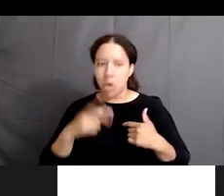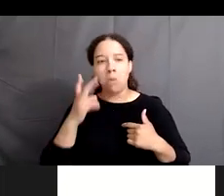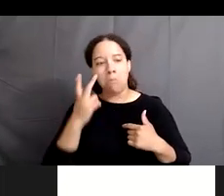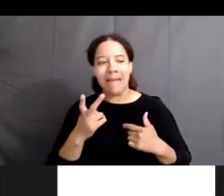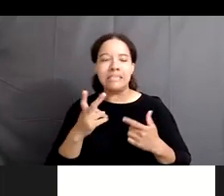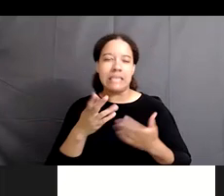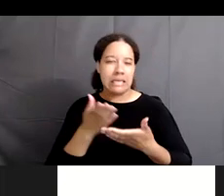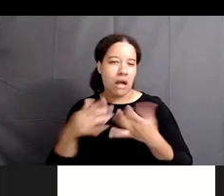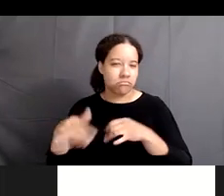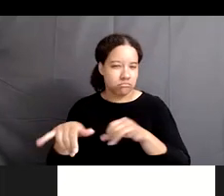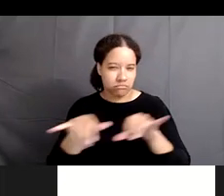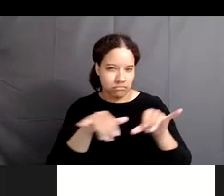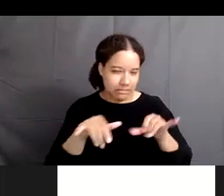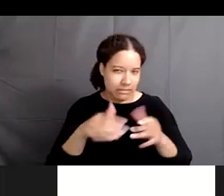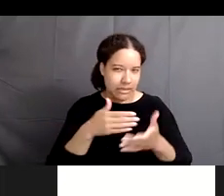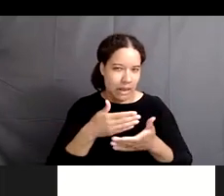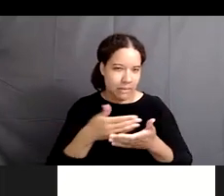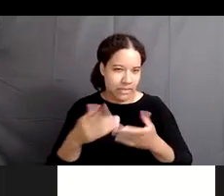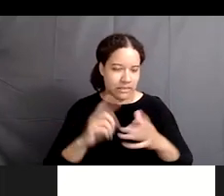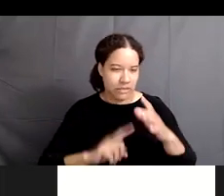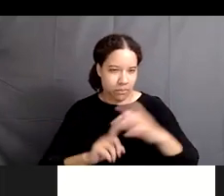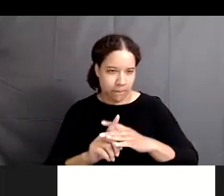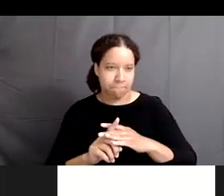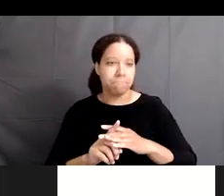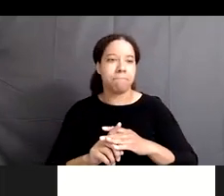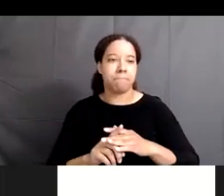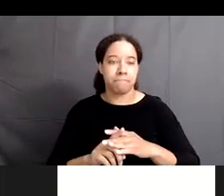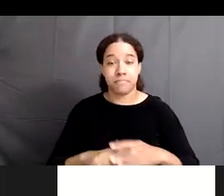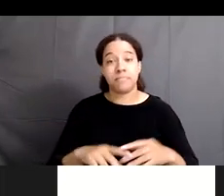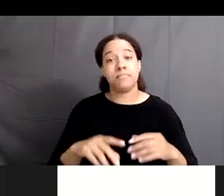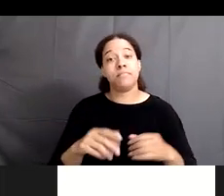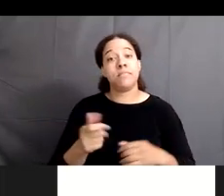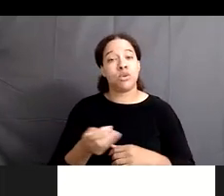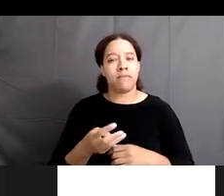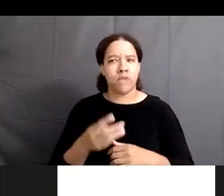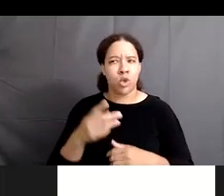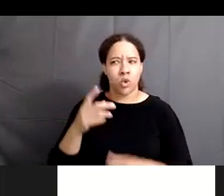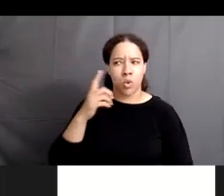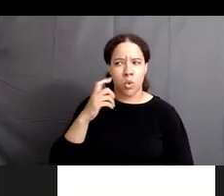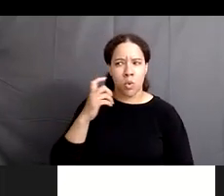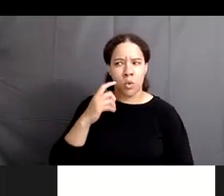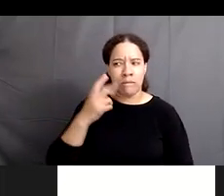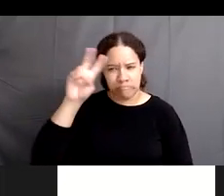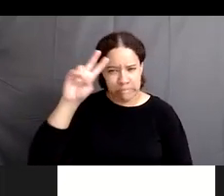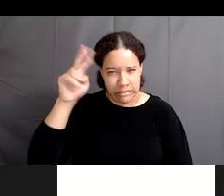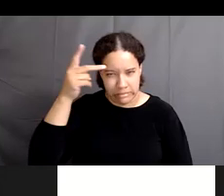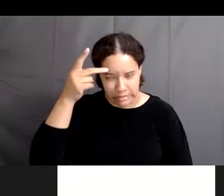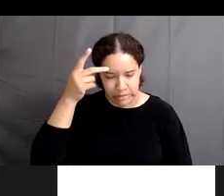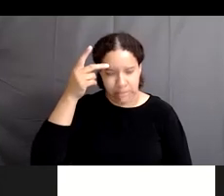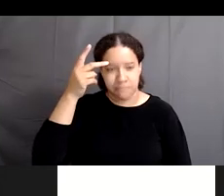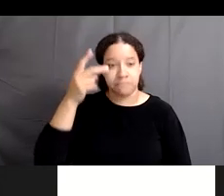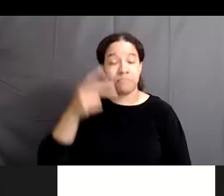in considering their options. And there are a few kind of common myths about employee ownership. And one of them is often